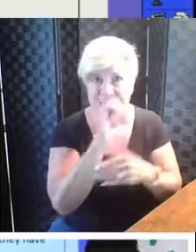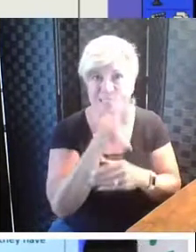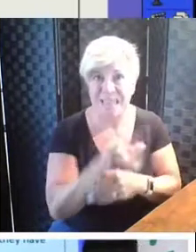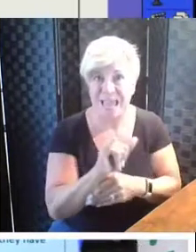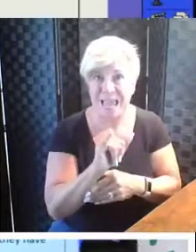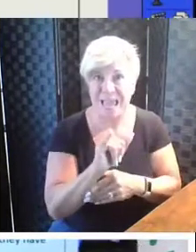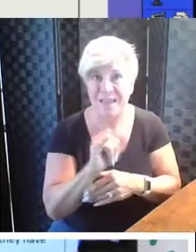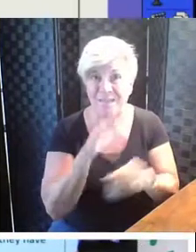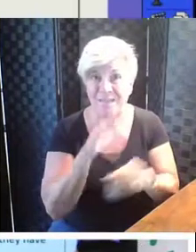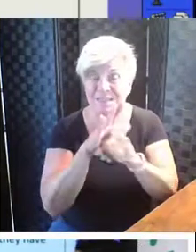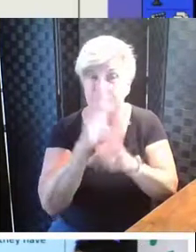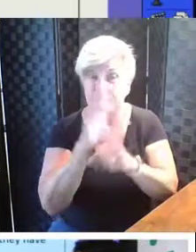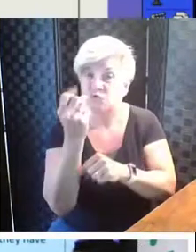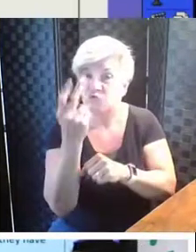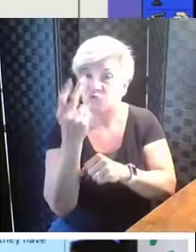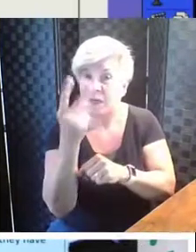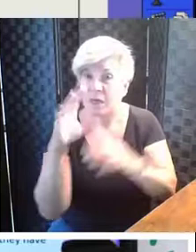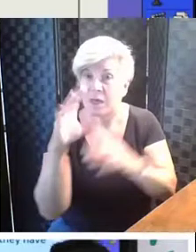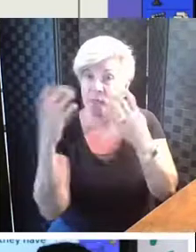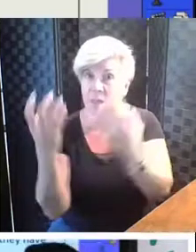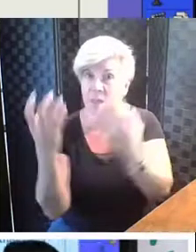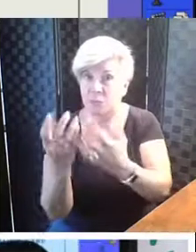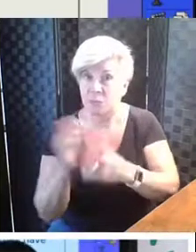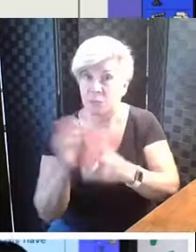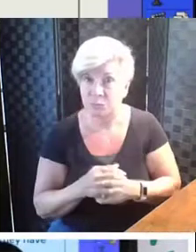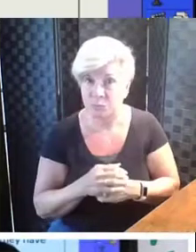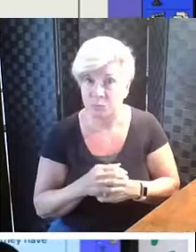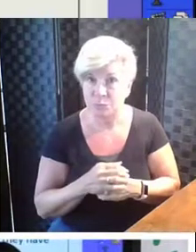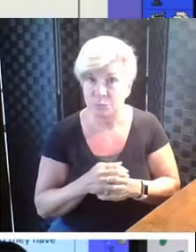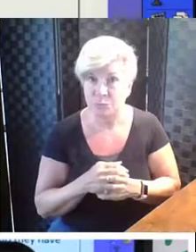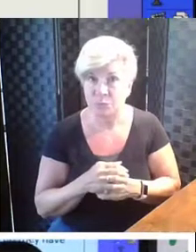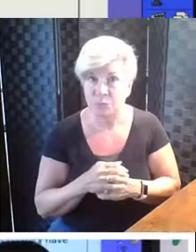Skye fills up 12 balloons.